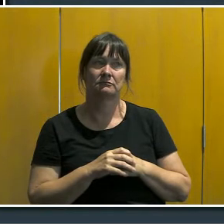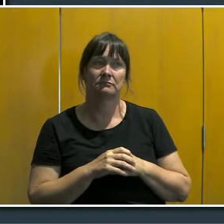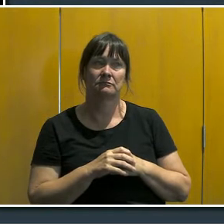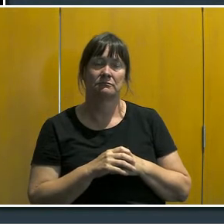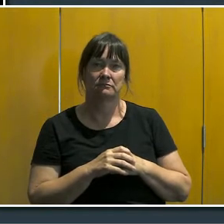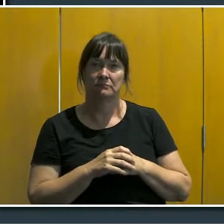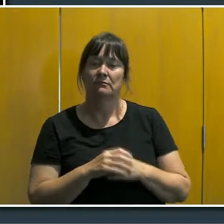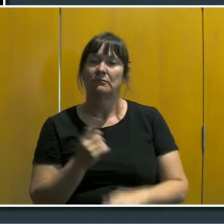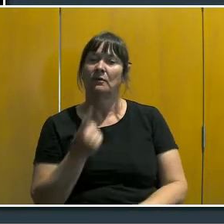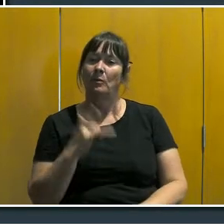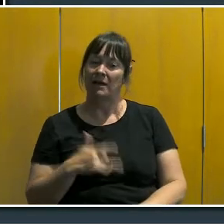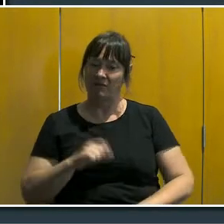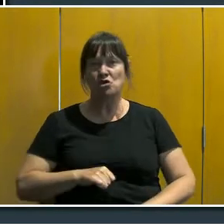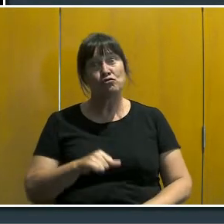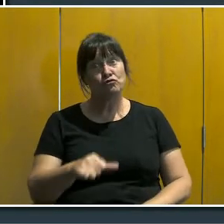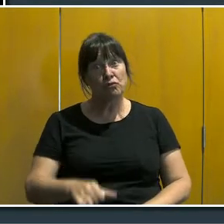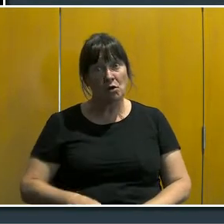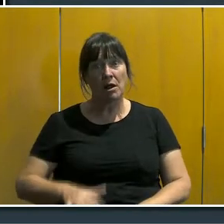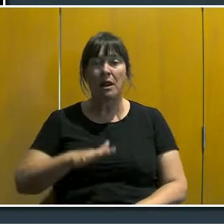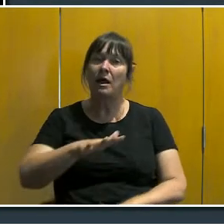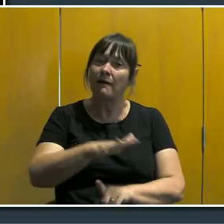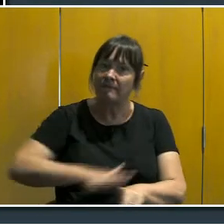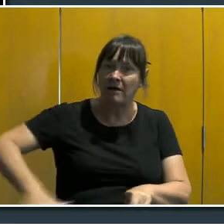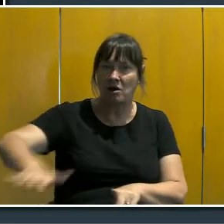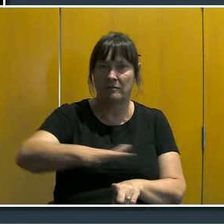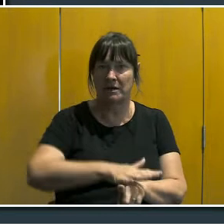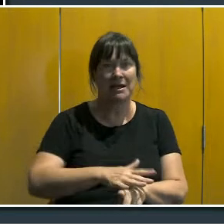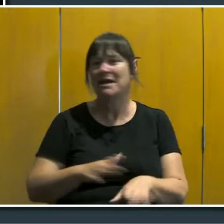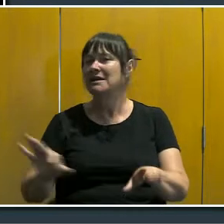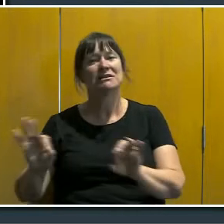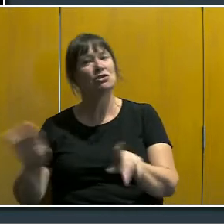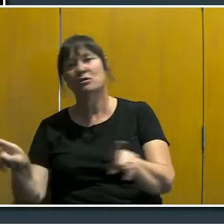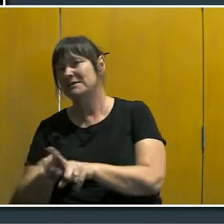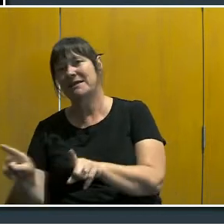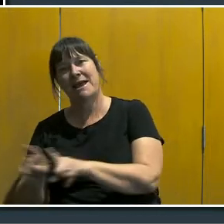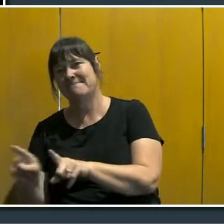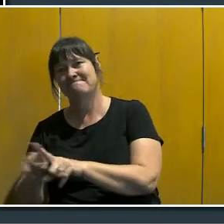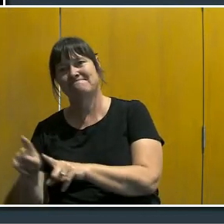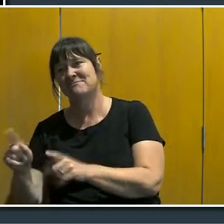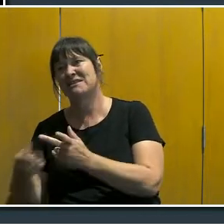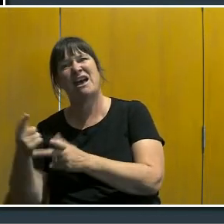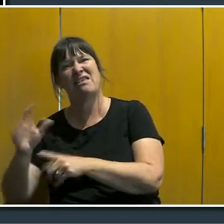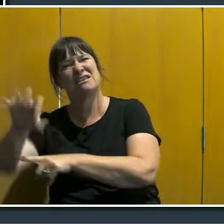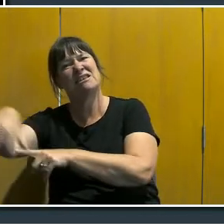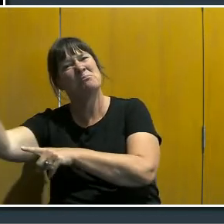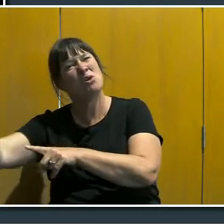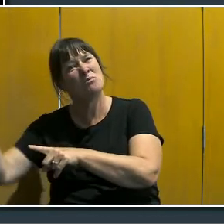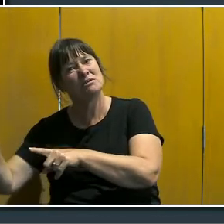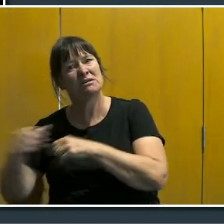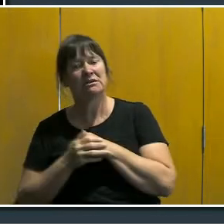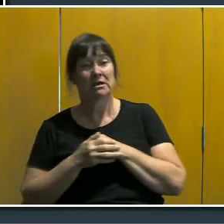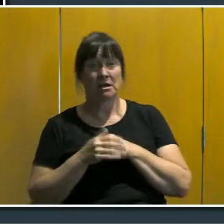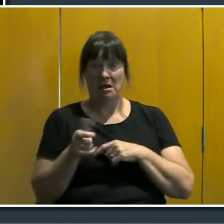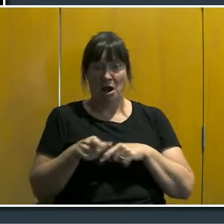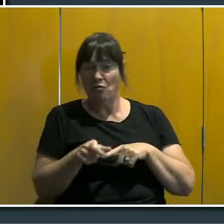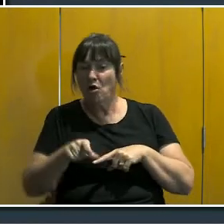We live in a rural environment, which is not similar to other residential environments. We live on a narrow, winding